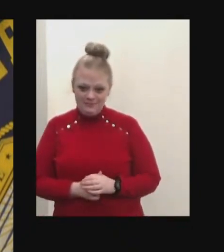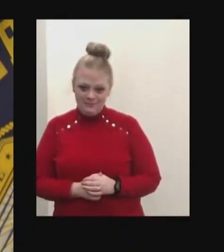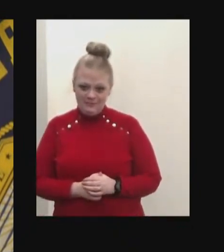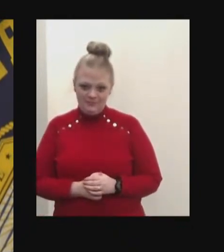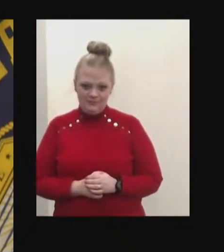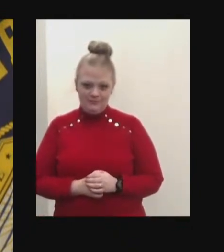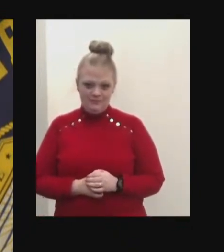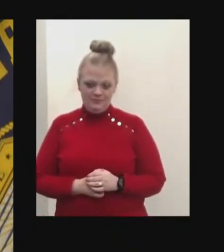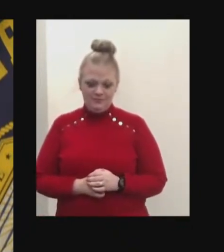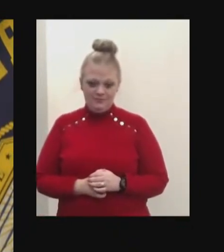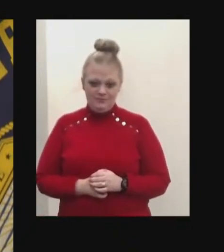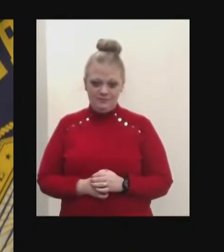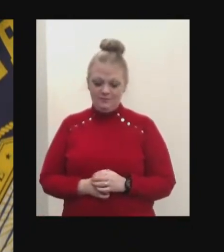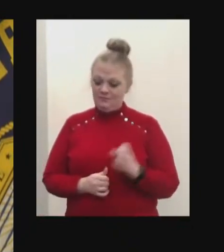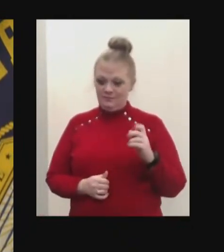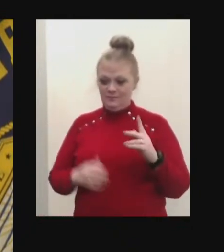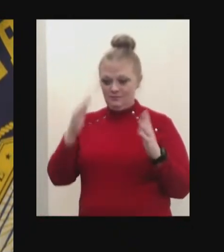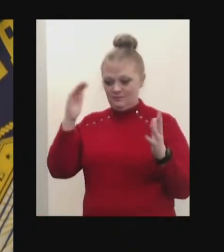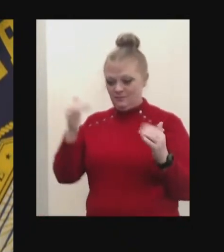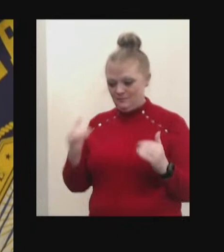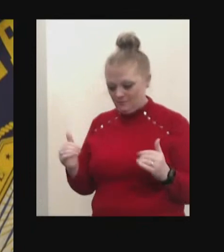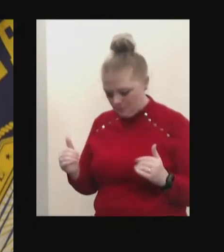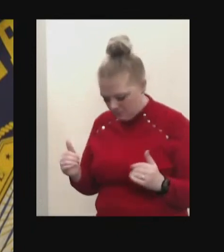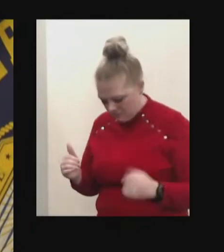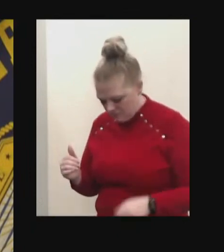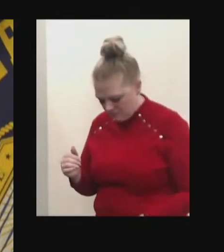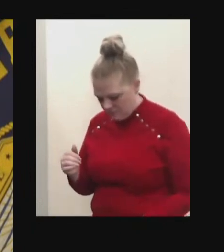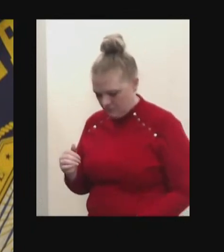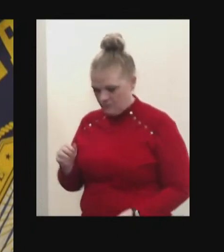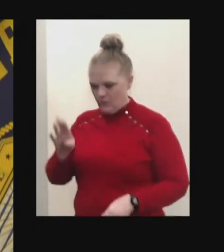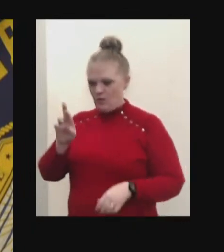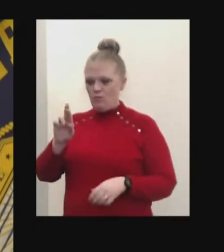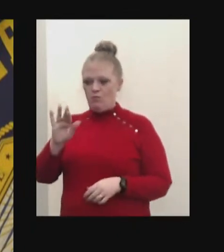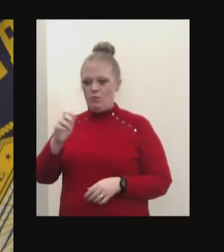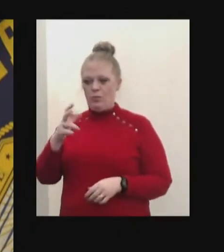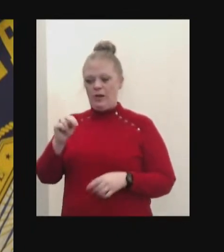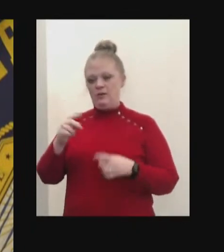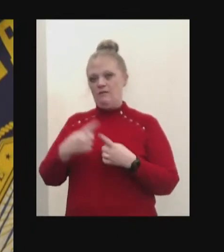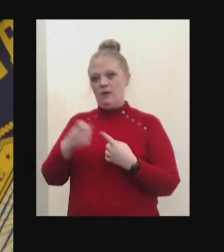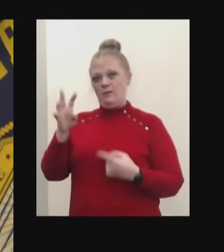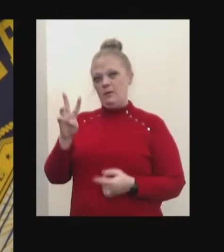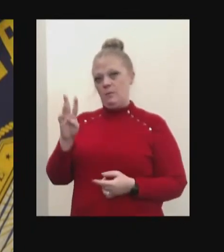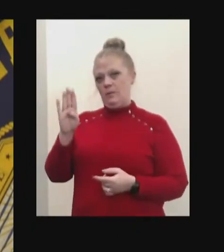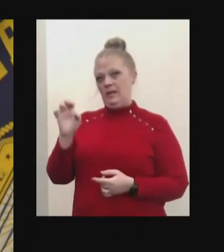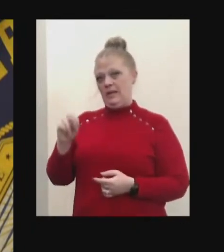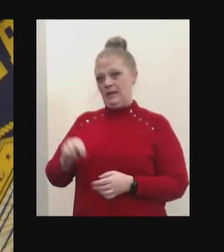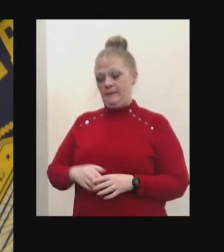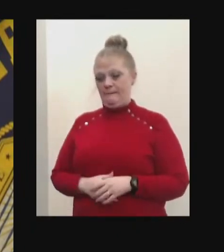Okay, next question to Brayton Wilson of WBEN.